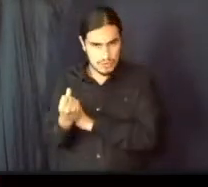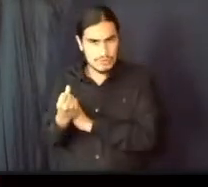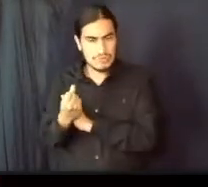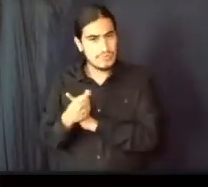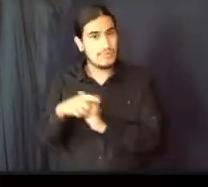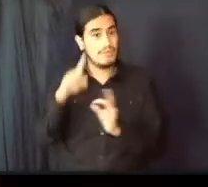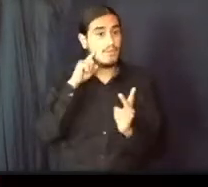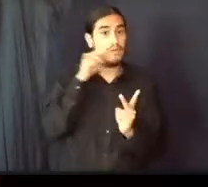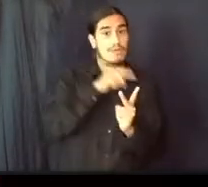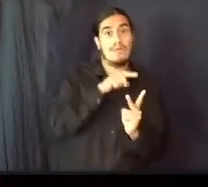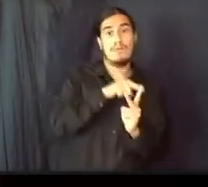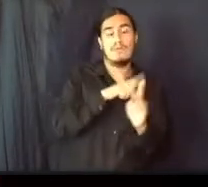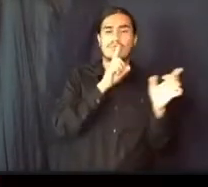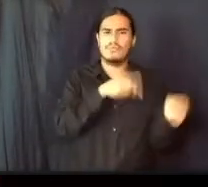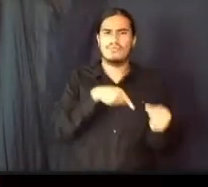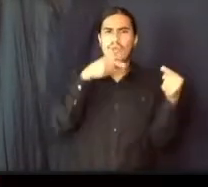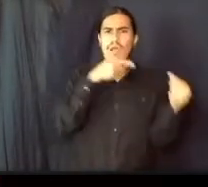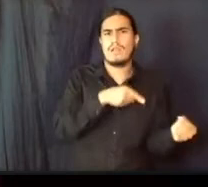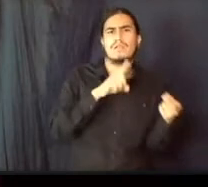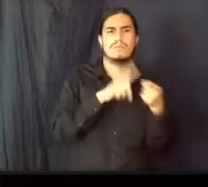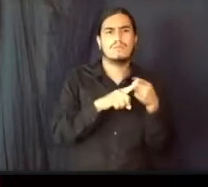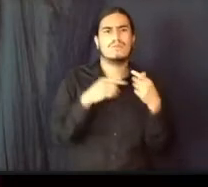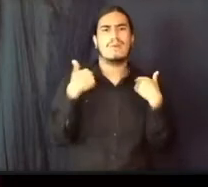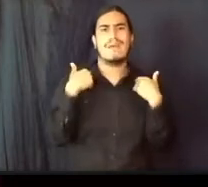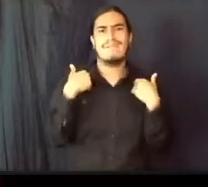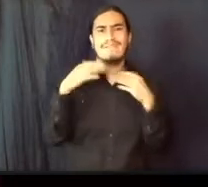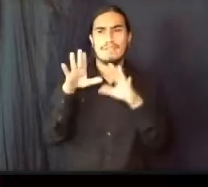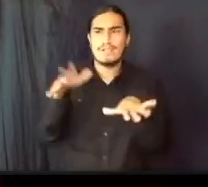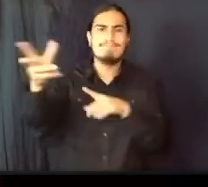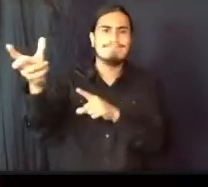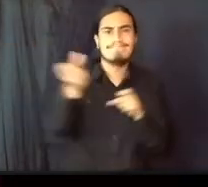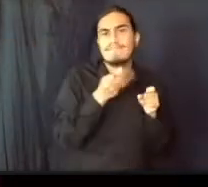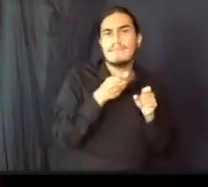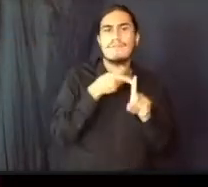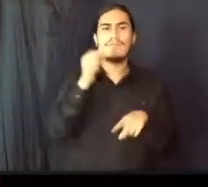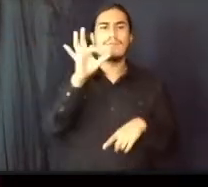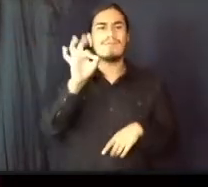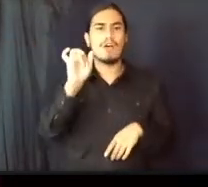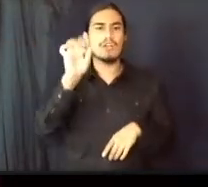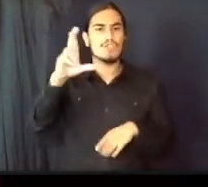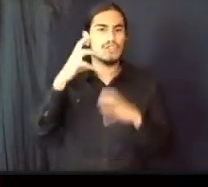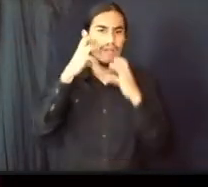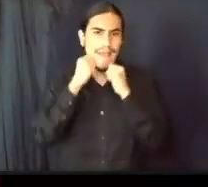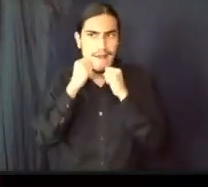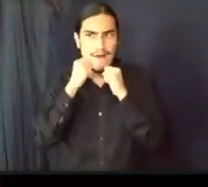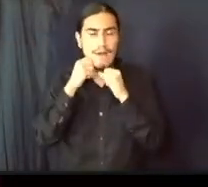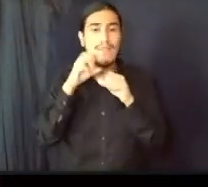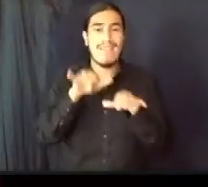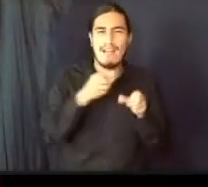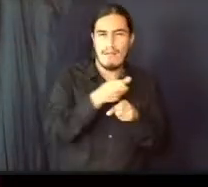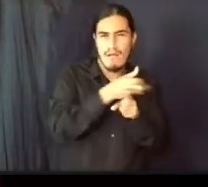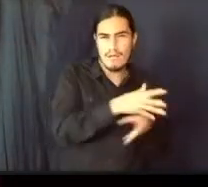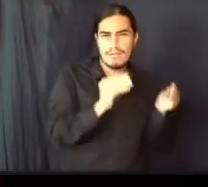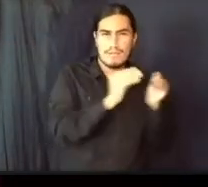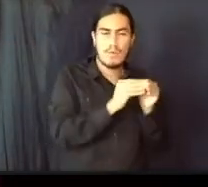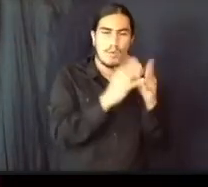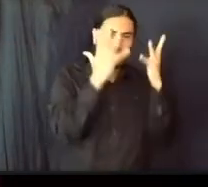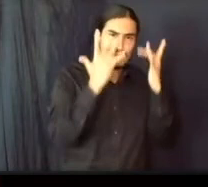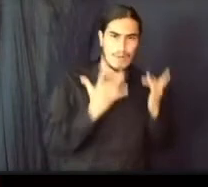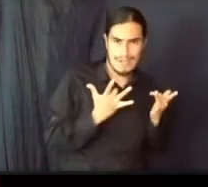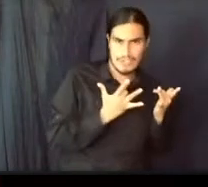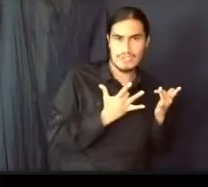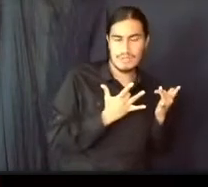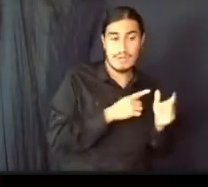was struggling to get her child out of foster care, which also fed into her depression. And Mariam De Sa wanted to pick up her